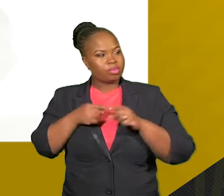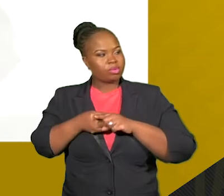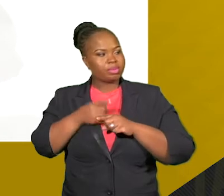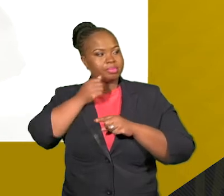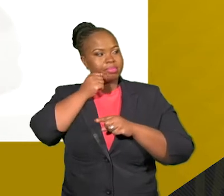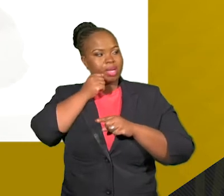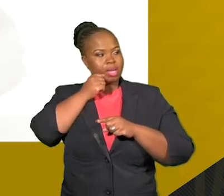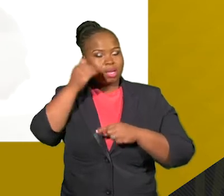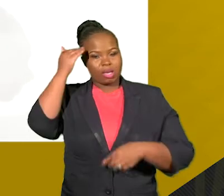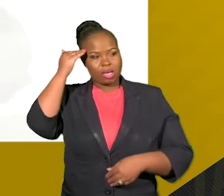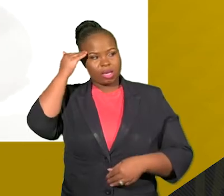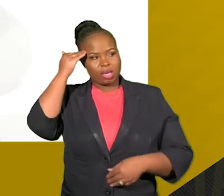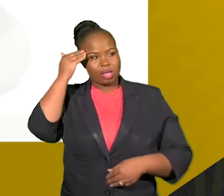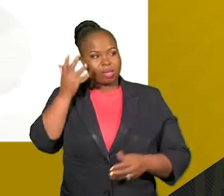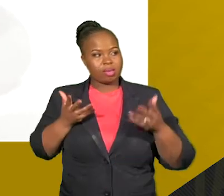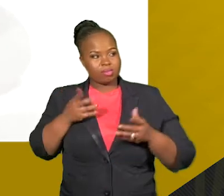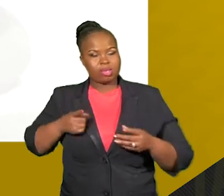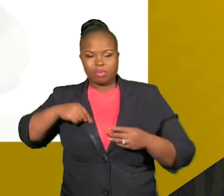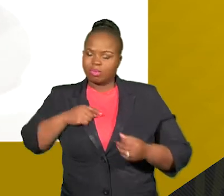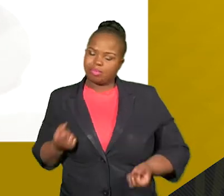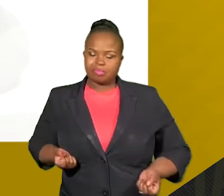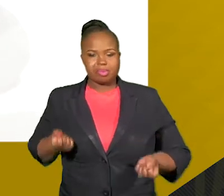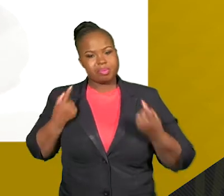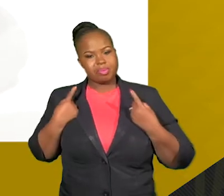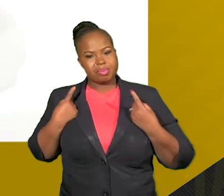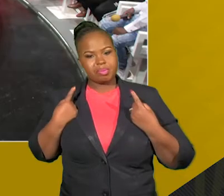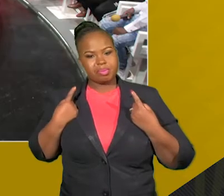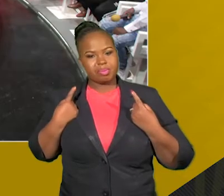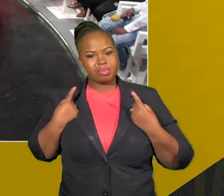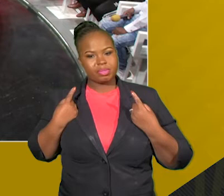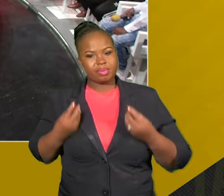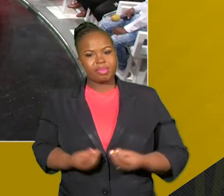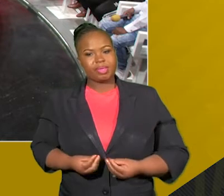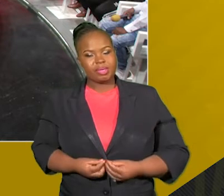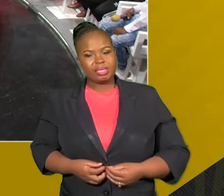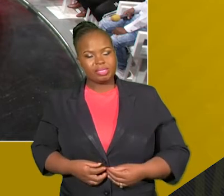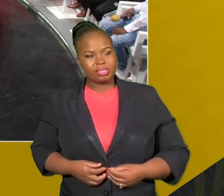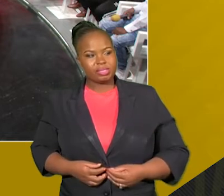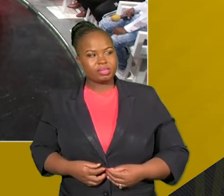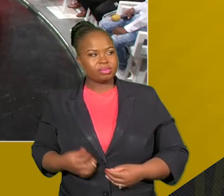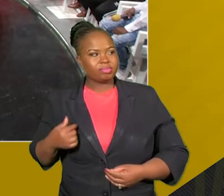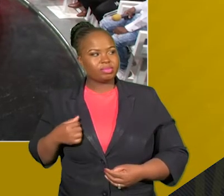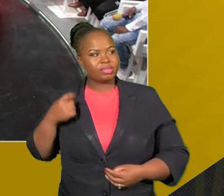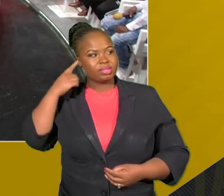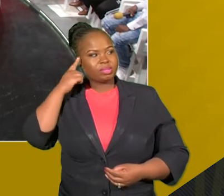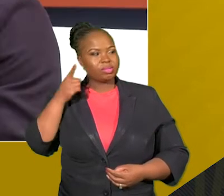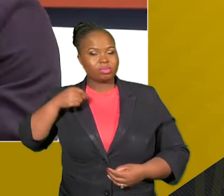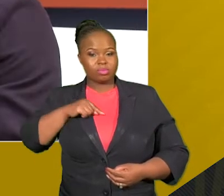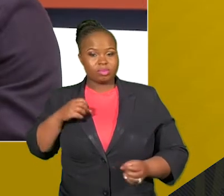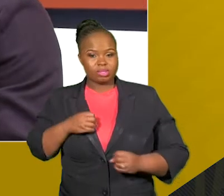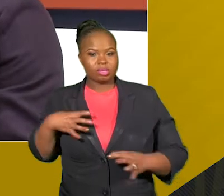as basadi, we are not understanding. I think we have to even go start very